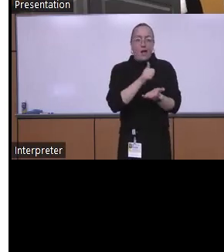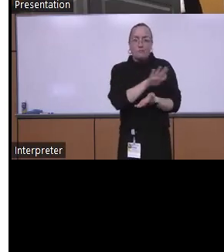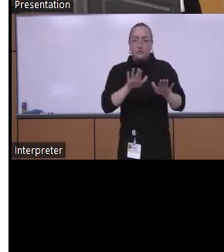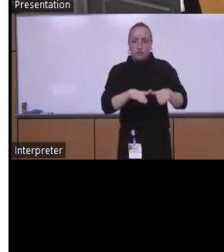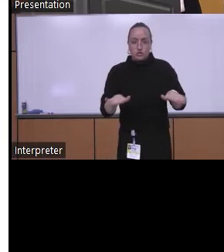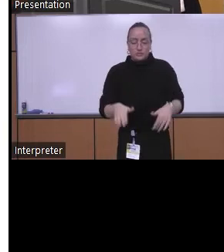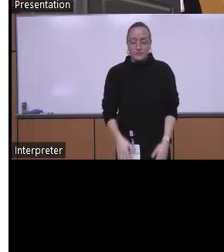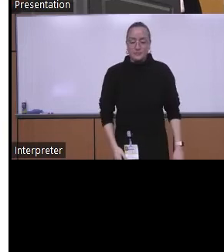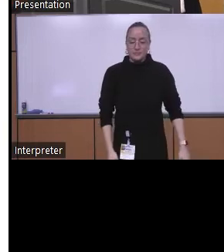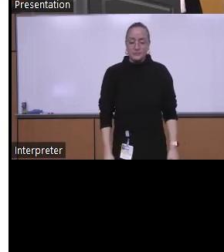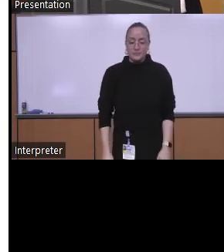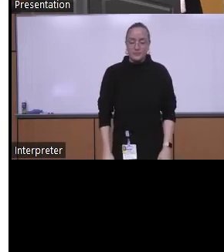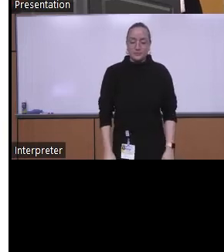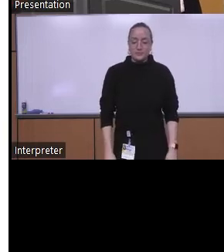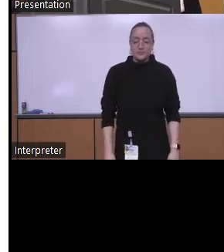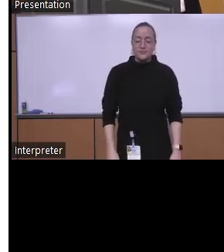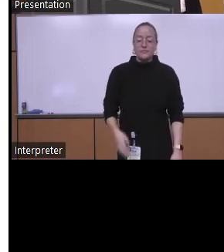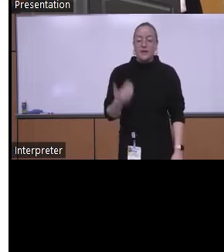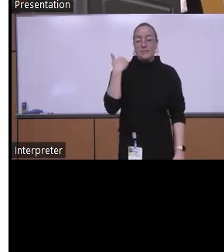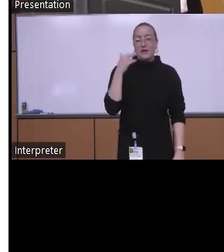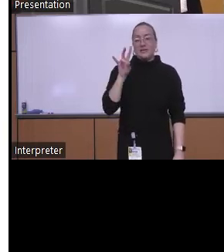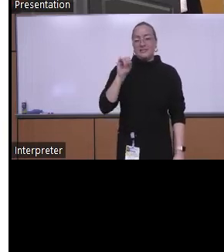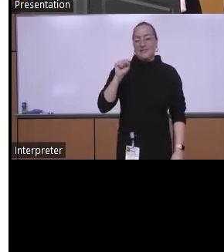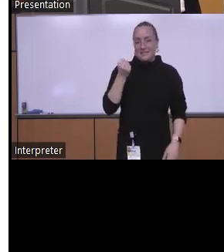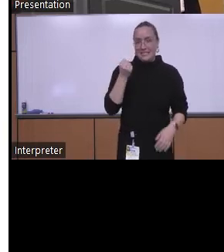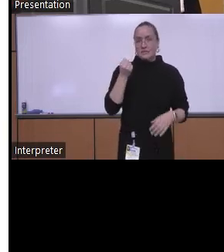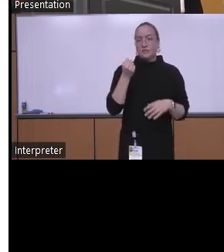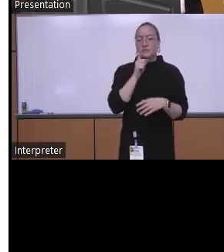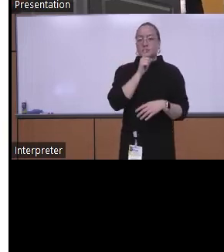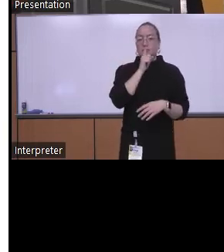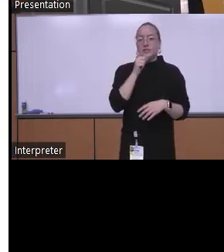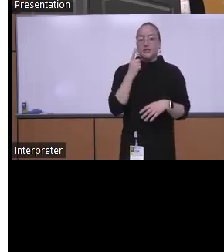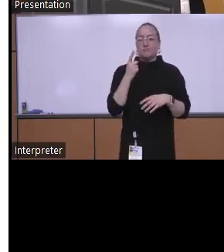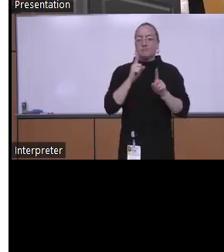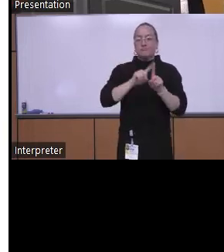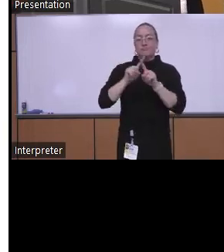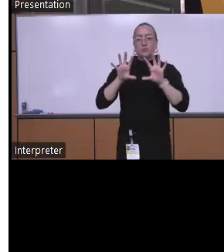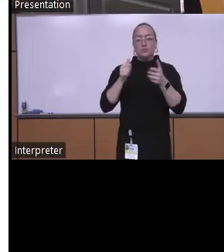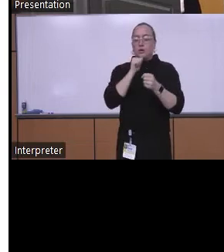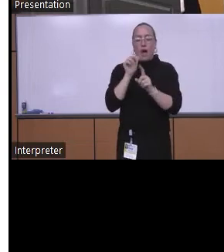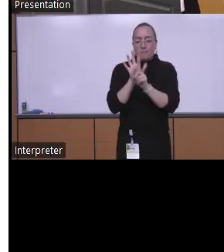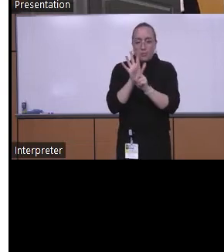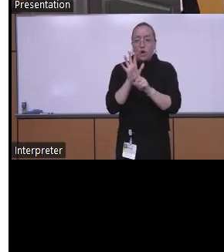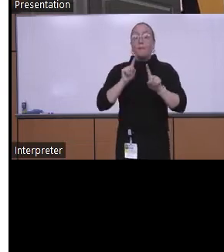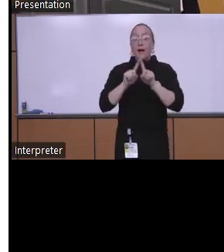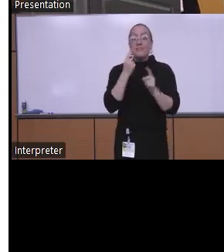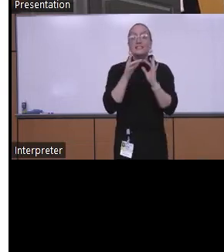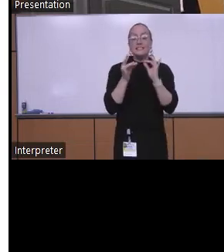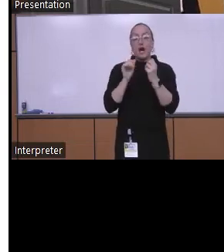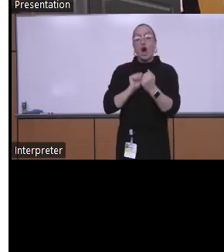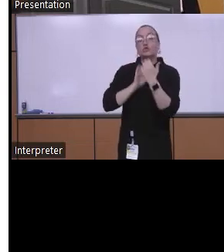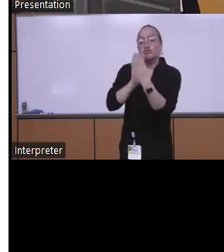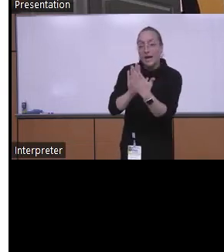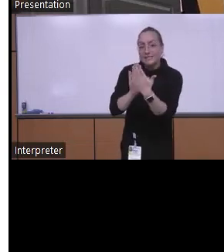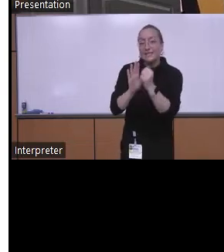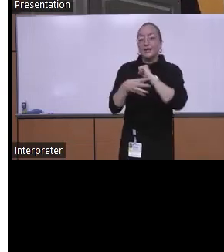anti-poverty measures were distinctly unpopular in the mid-70s, even though child welfare advocates repeatedly argued that addressing poverty was a crucial step